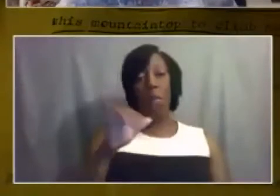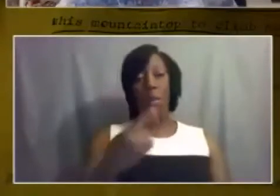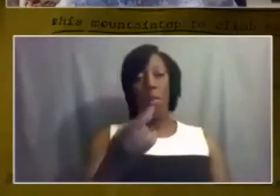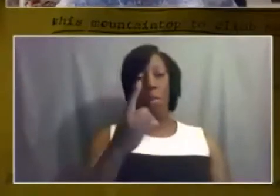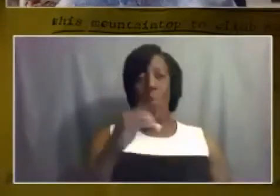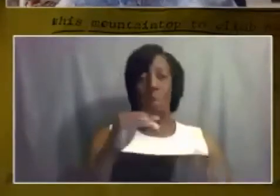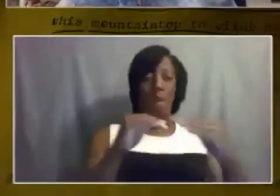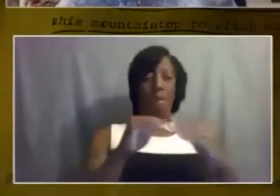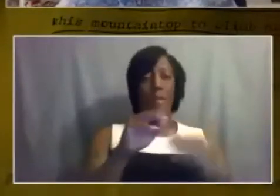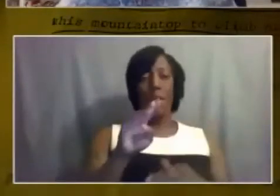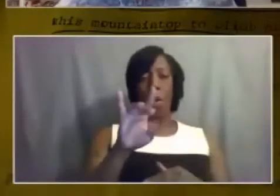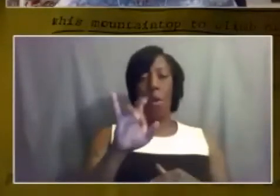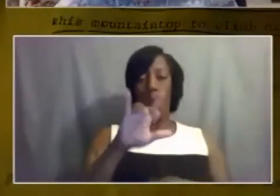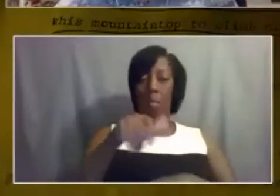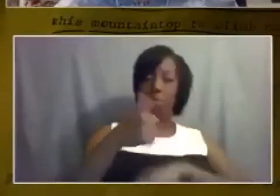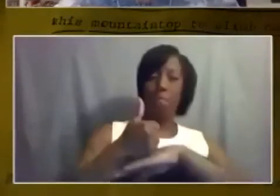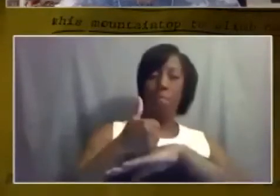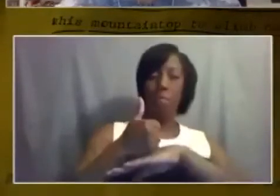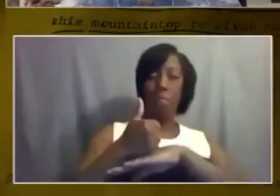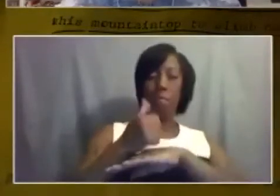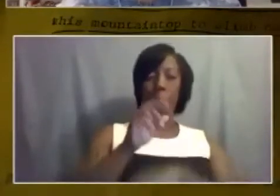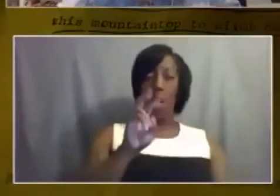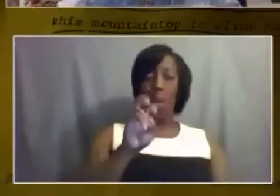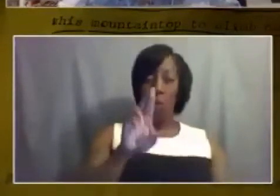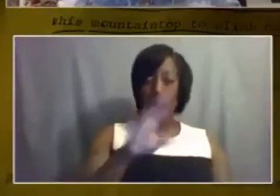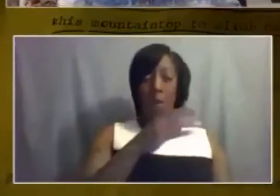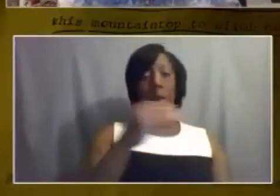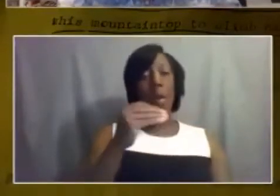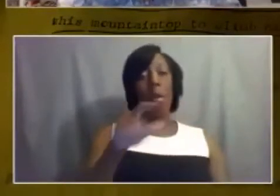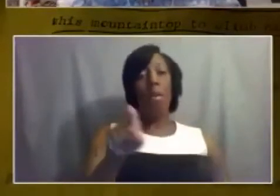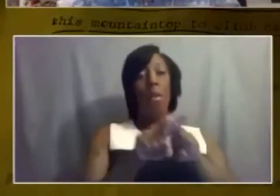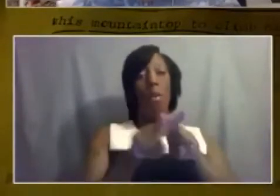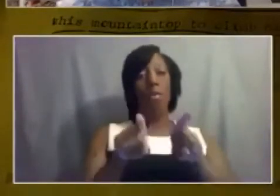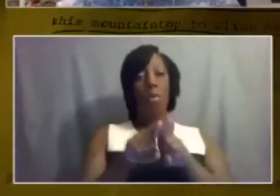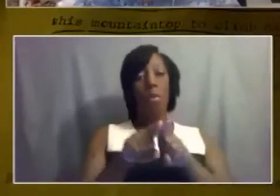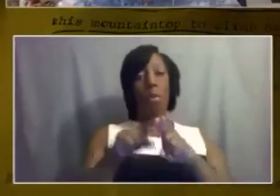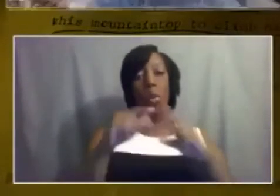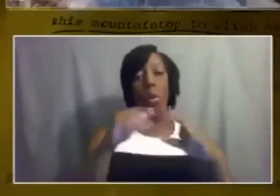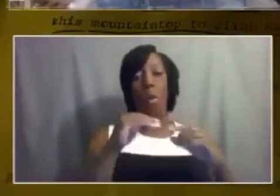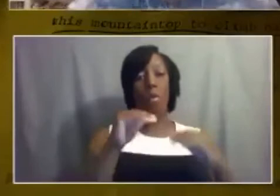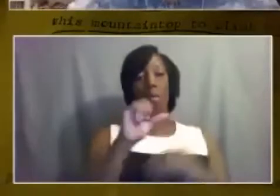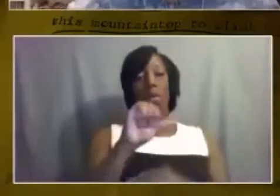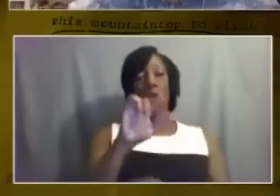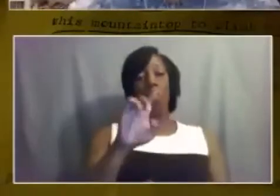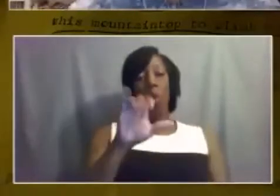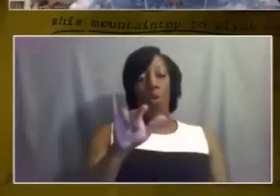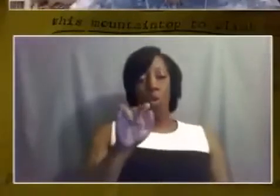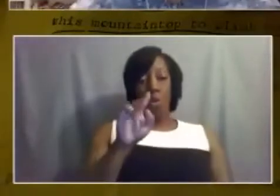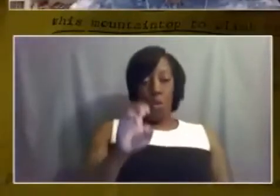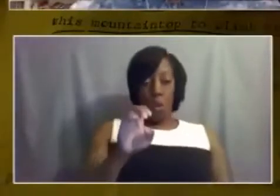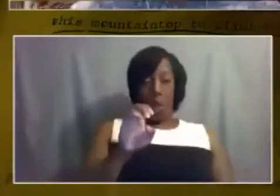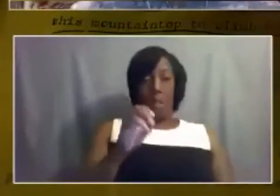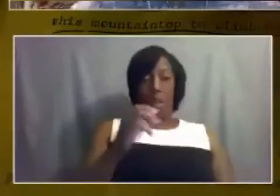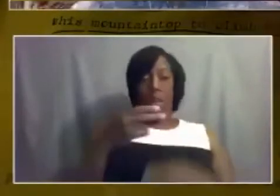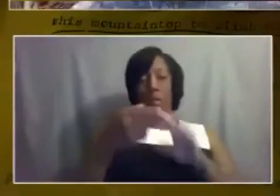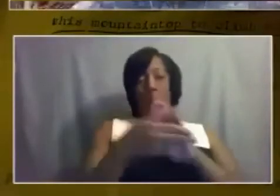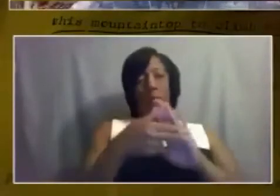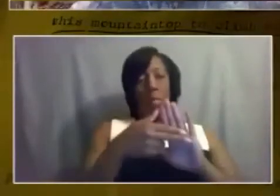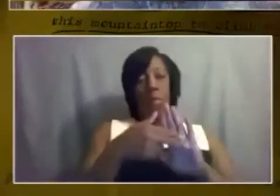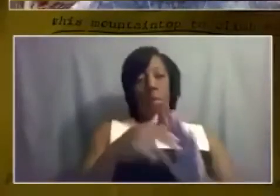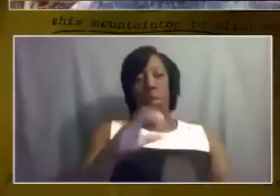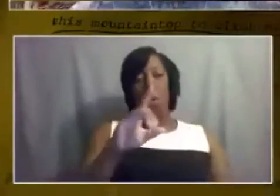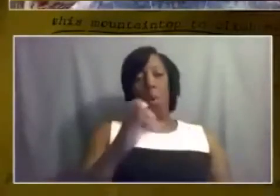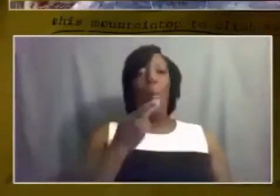co-founder of the social justice organization Code Pink, and a longtime fierce hellraiser and freedom fighter. And we're